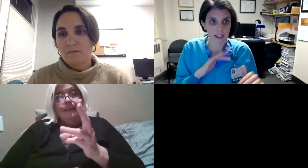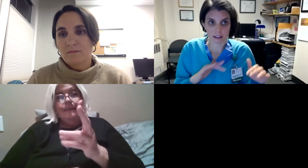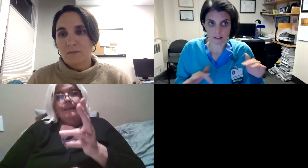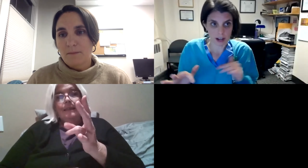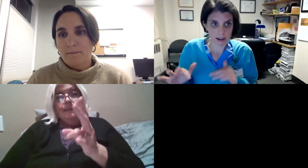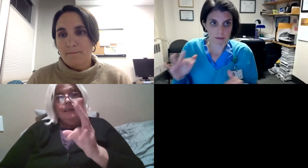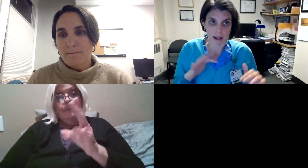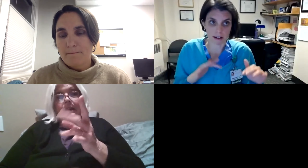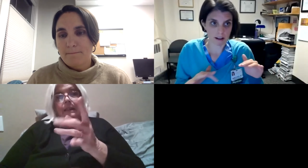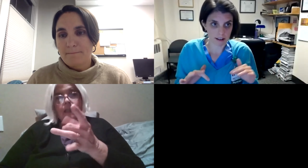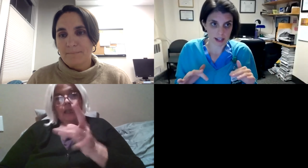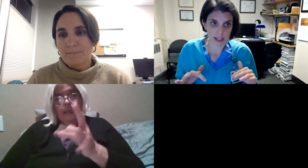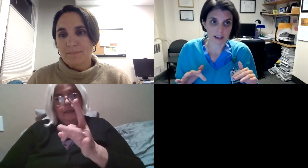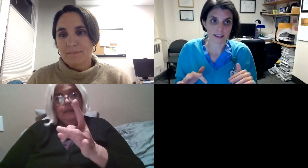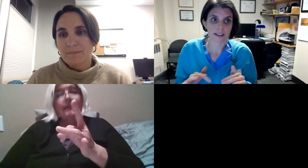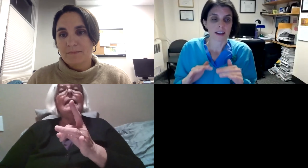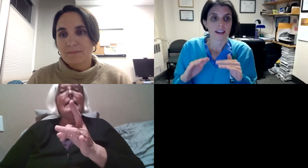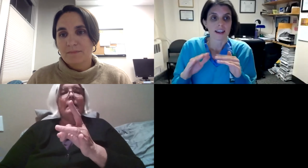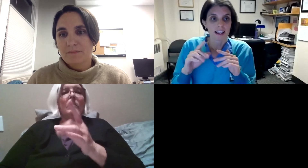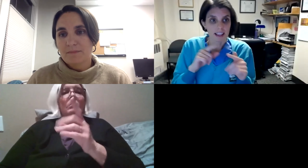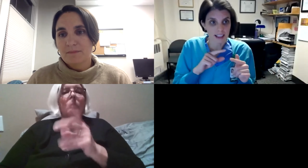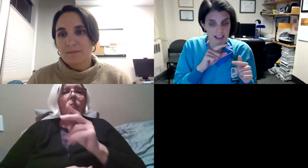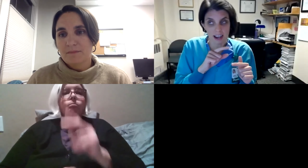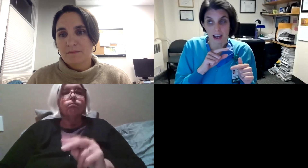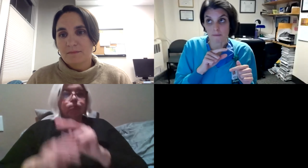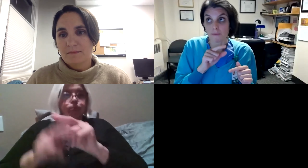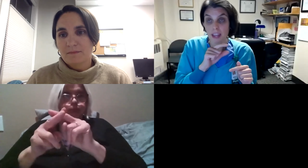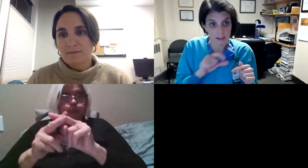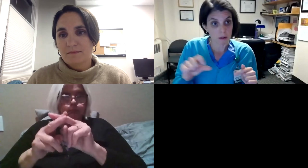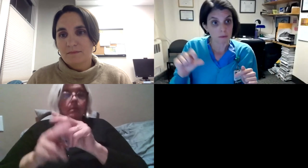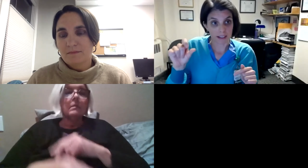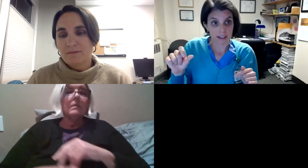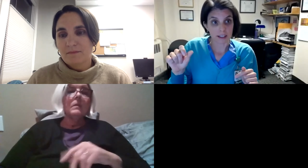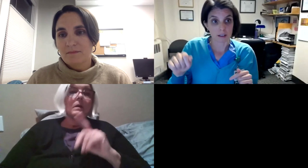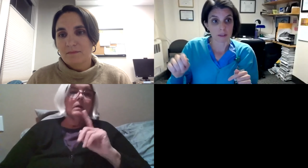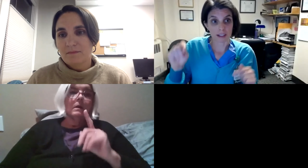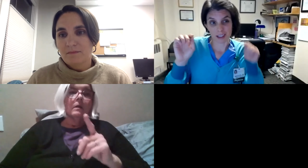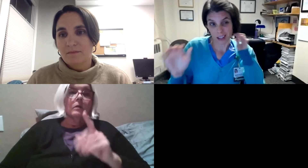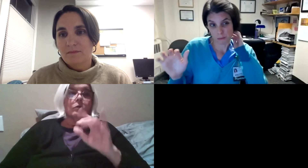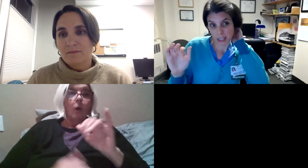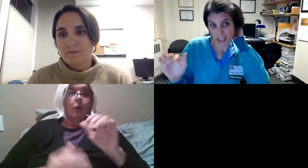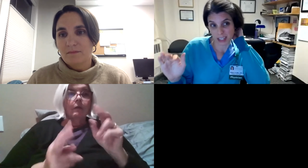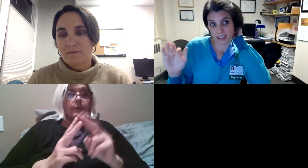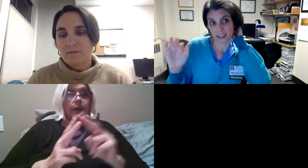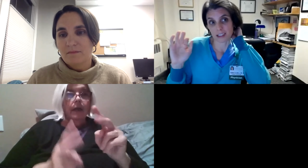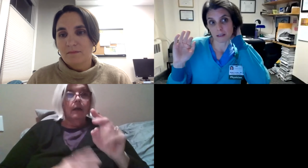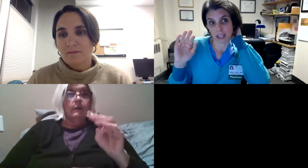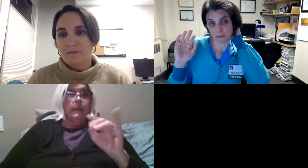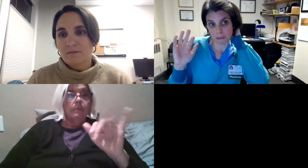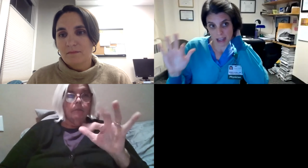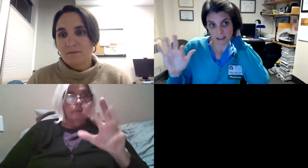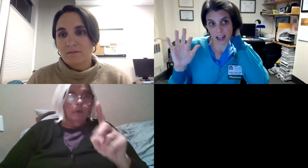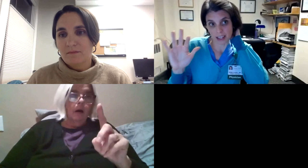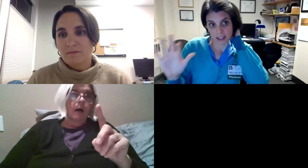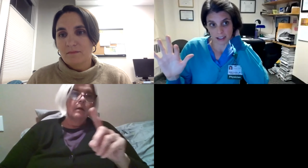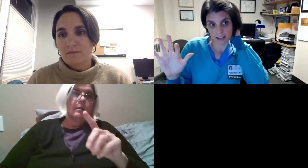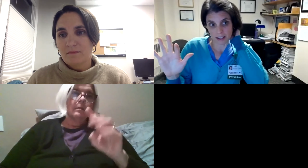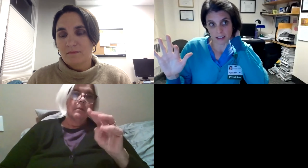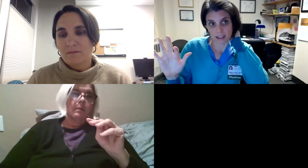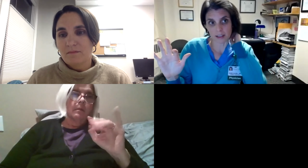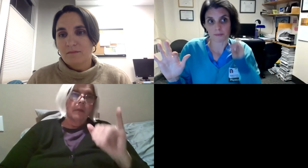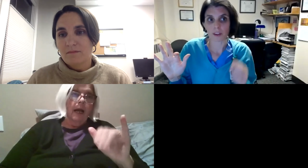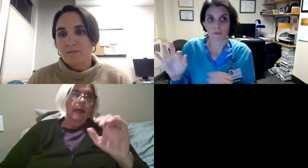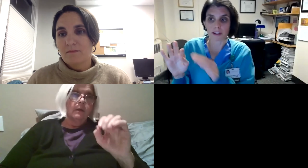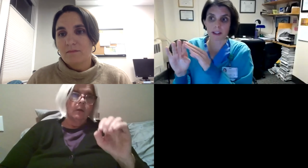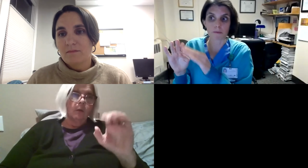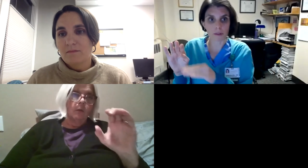but regular viral myocarditis, that's what we see too. We see like a peak incidence in male